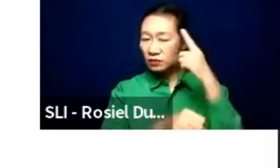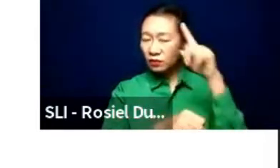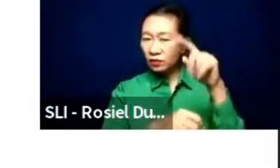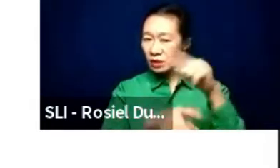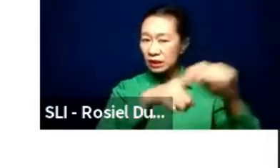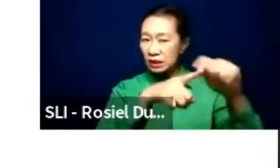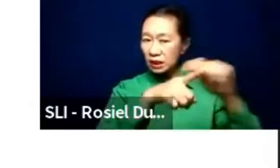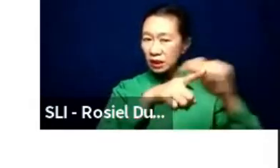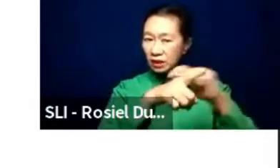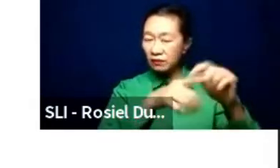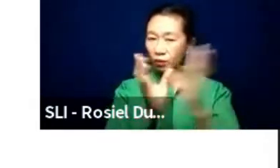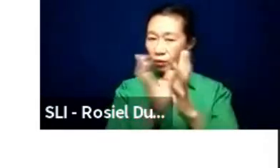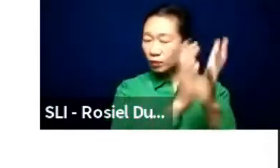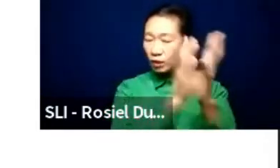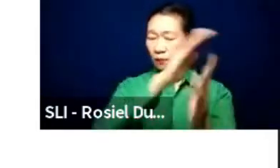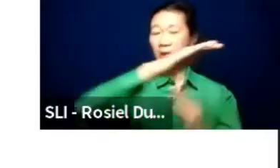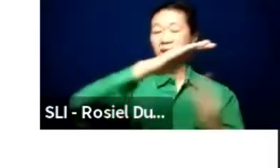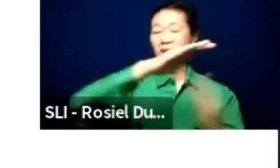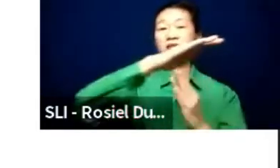and community-based